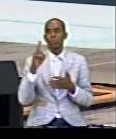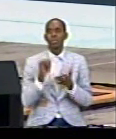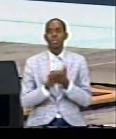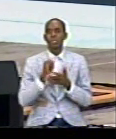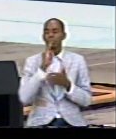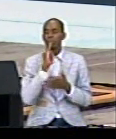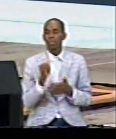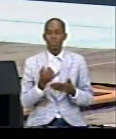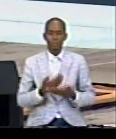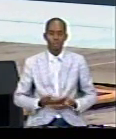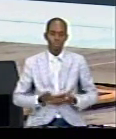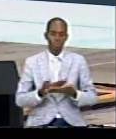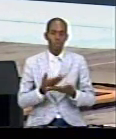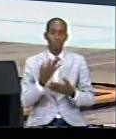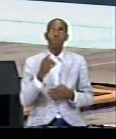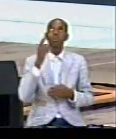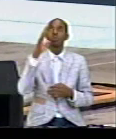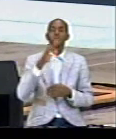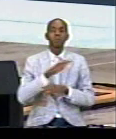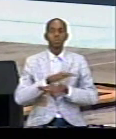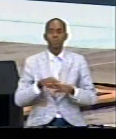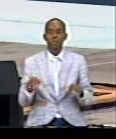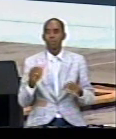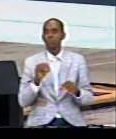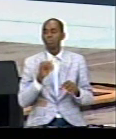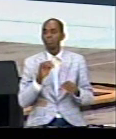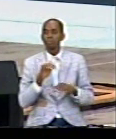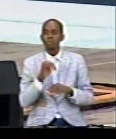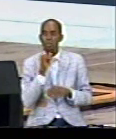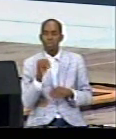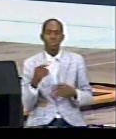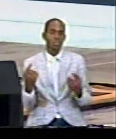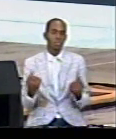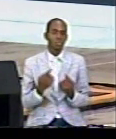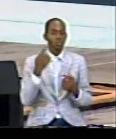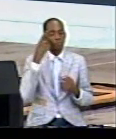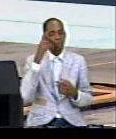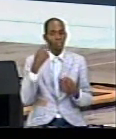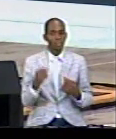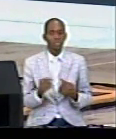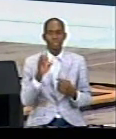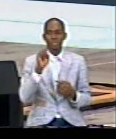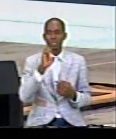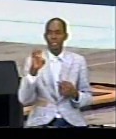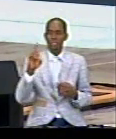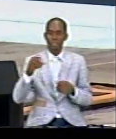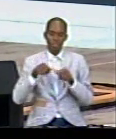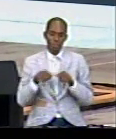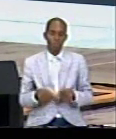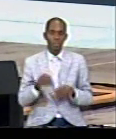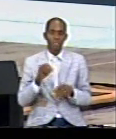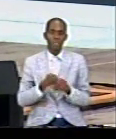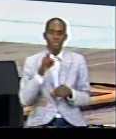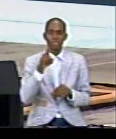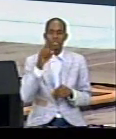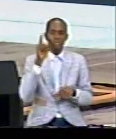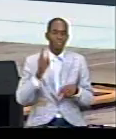God does not commit sin. For his seed remaineth in him, and he cannot